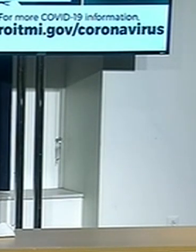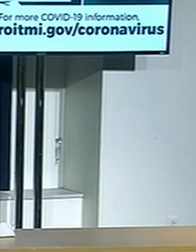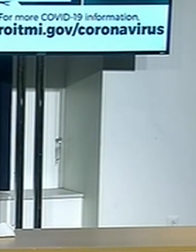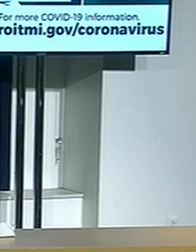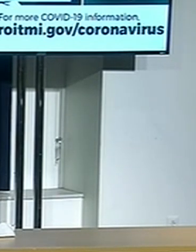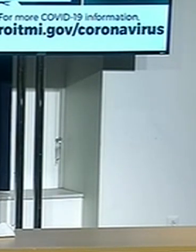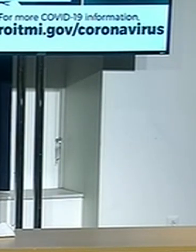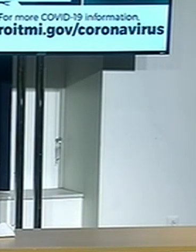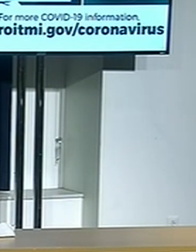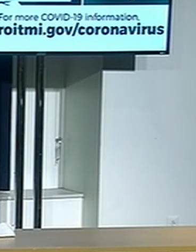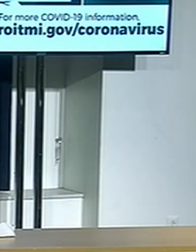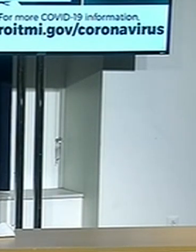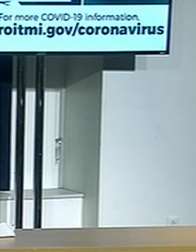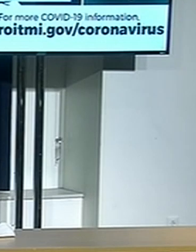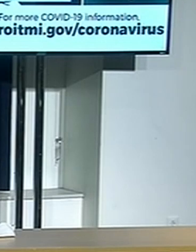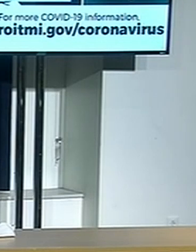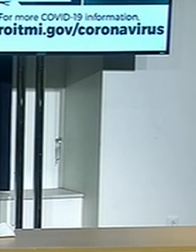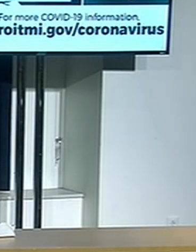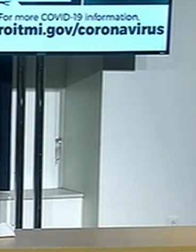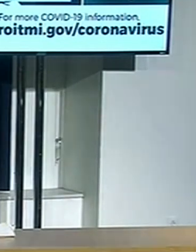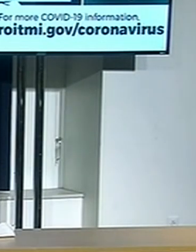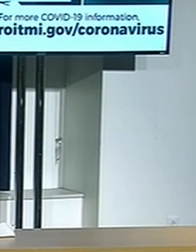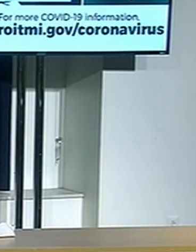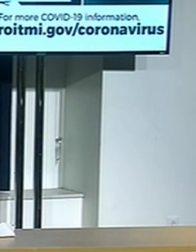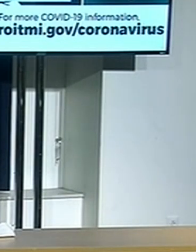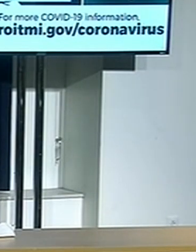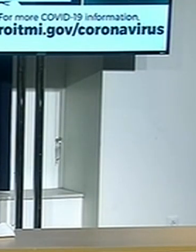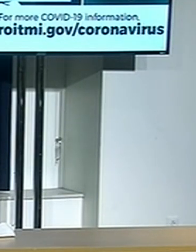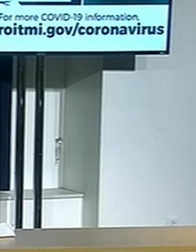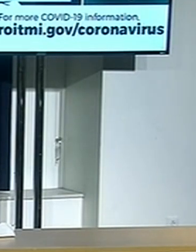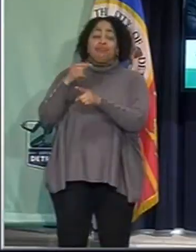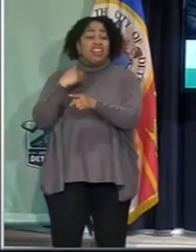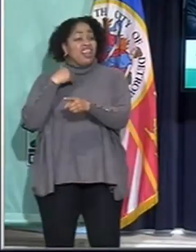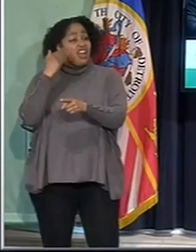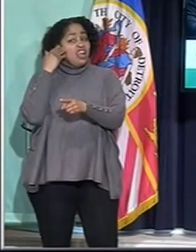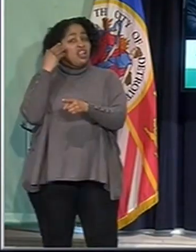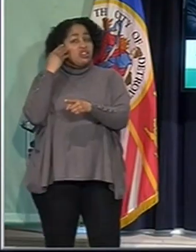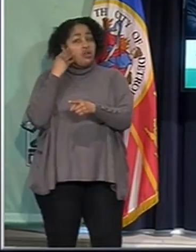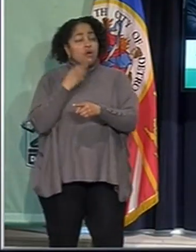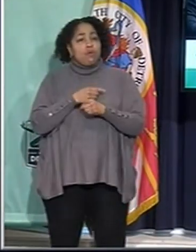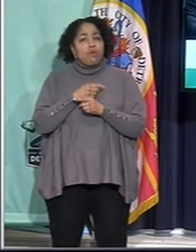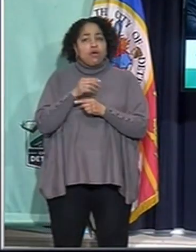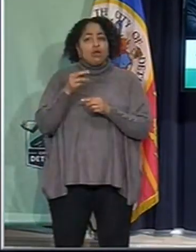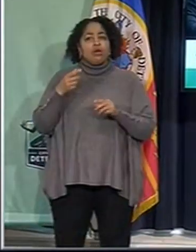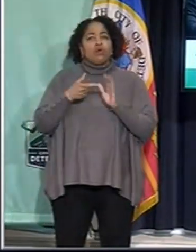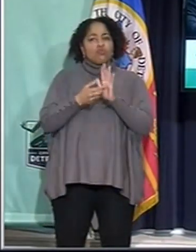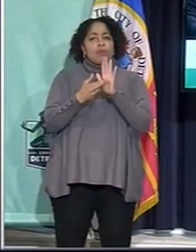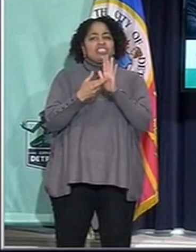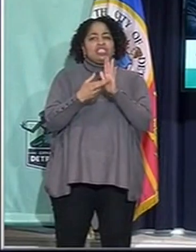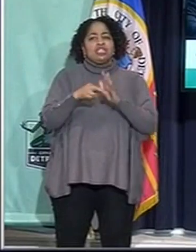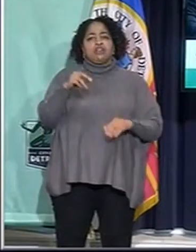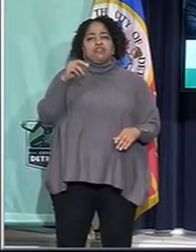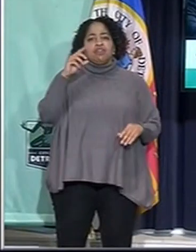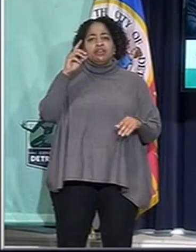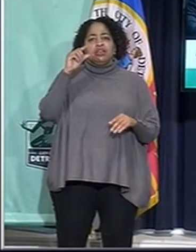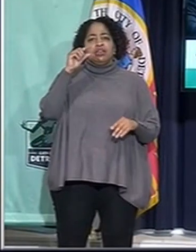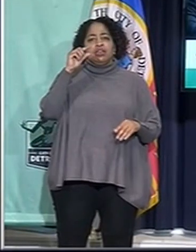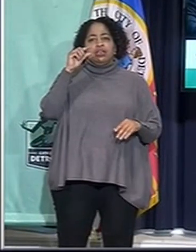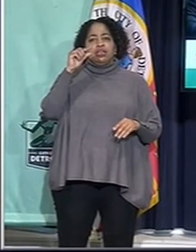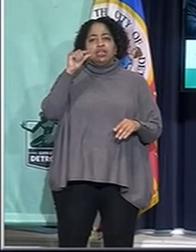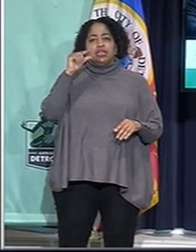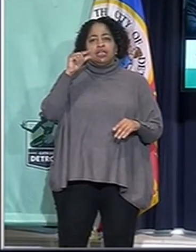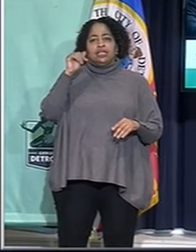a serious hotspot. Well, I know Representative Gay-Dagnogo lost her sister, and I know the pain